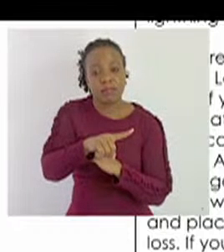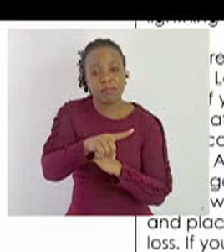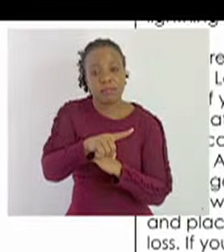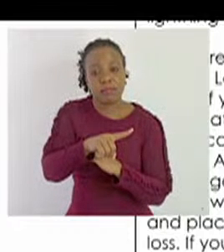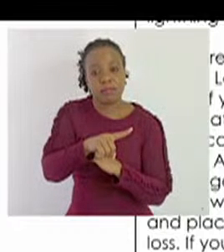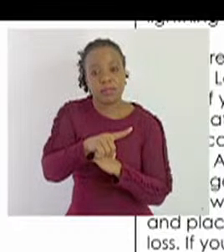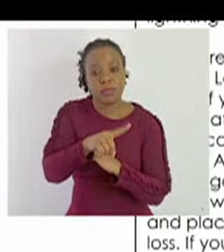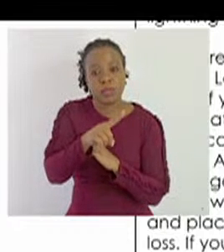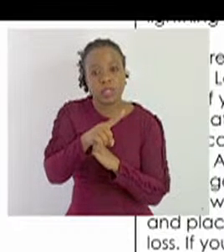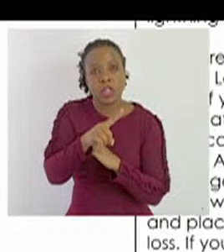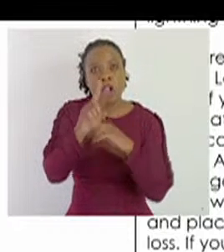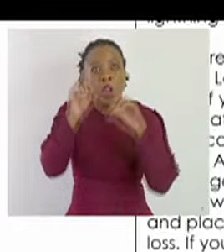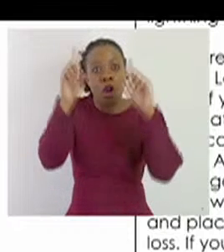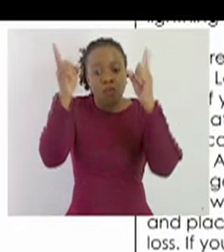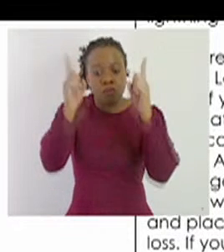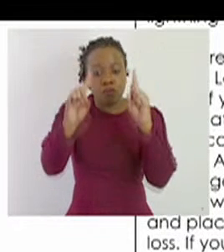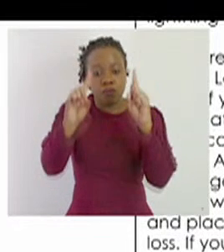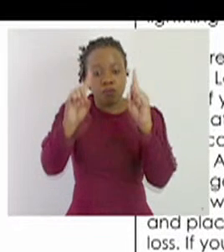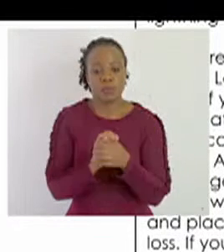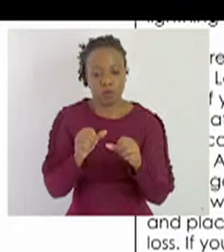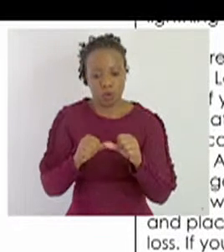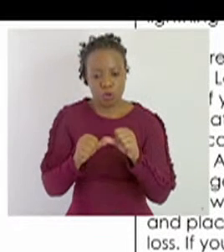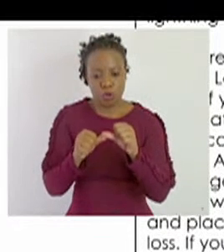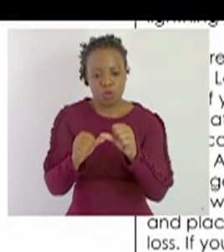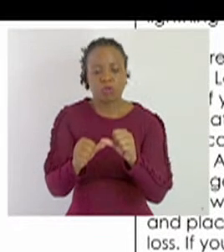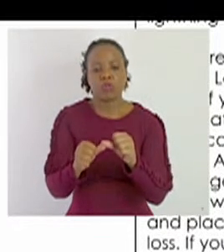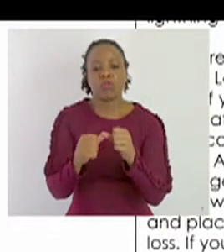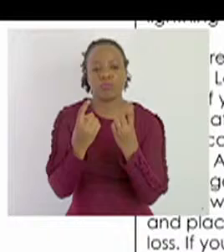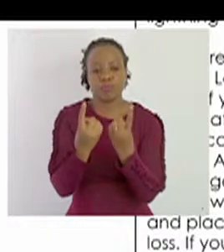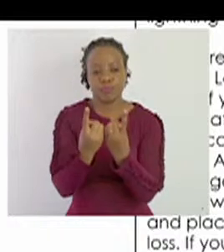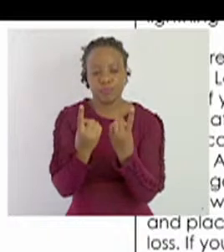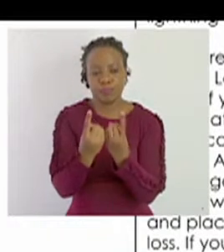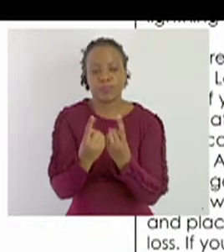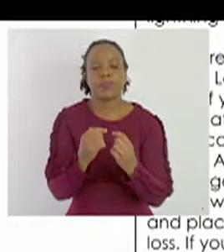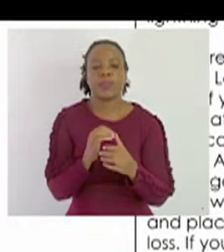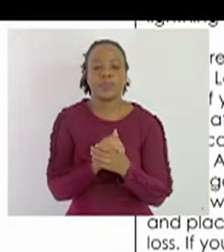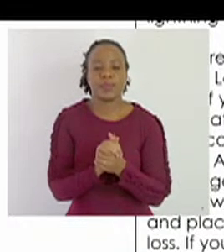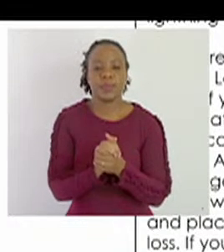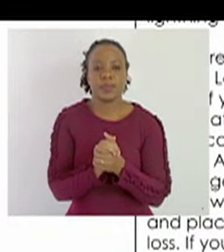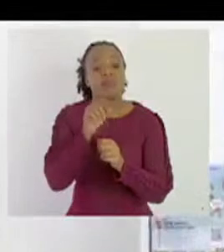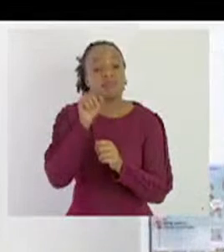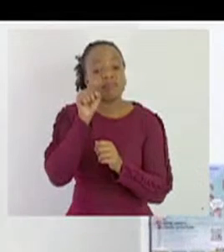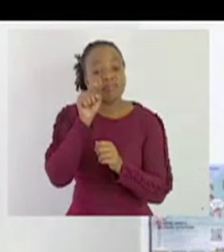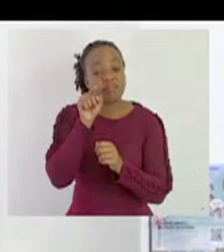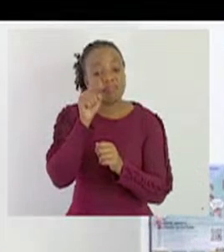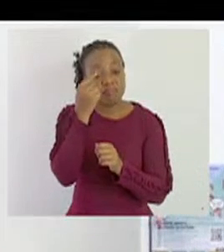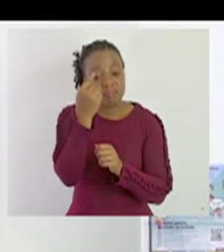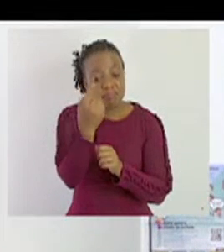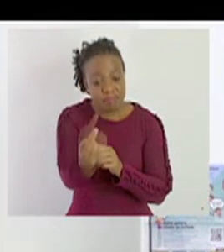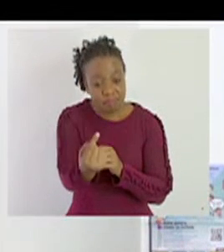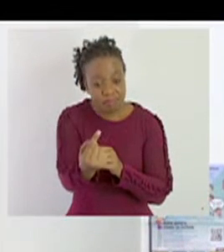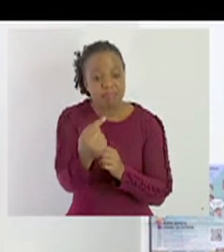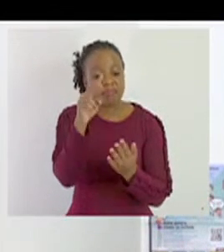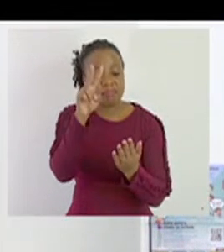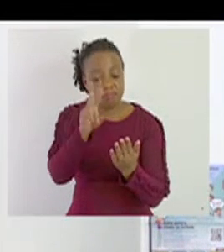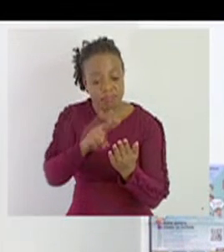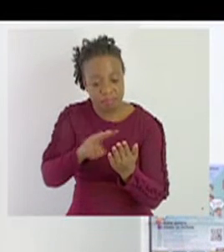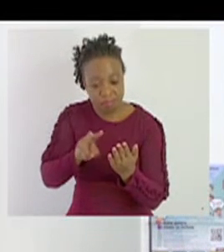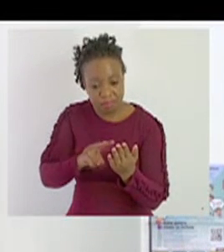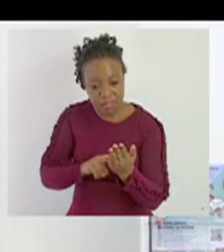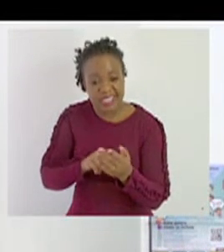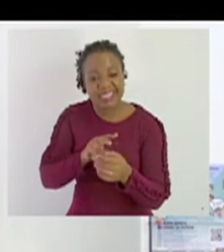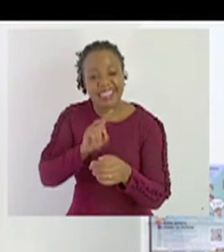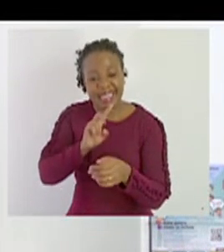wait at least 30 minutes after. If someone is struck by time, third